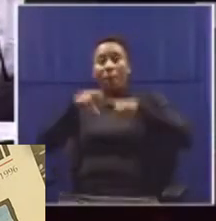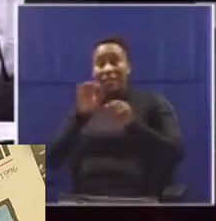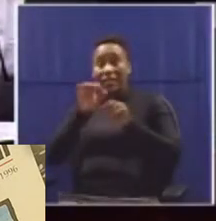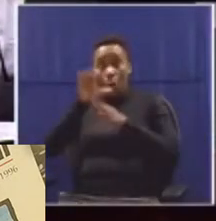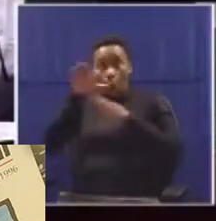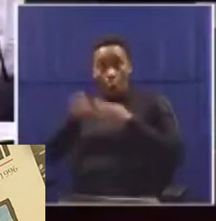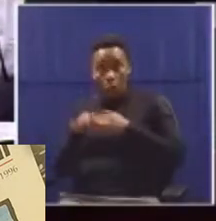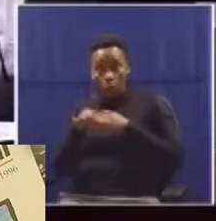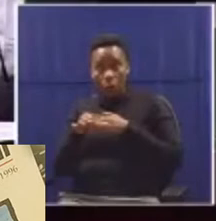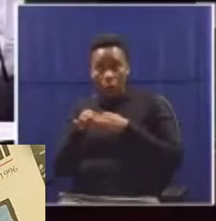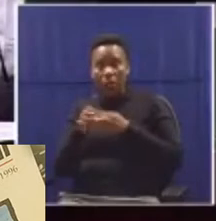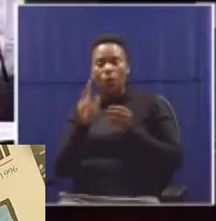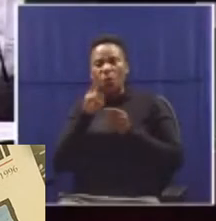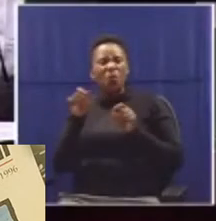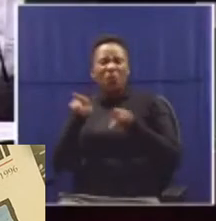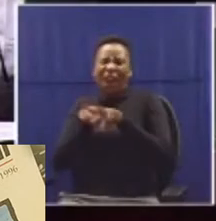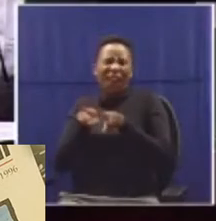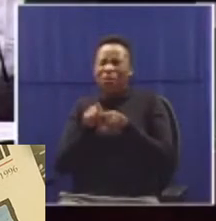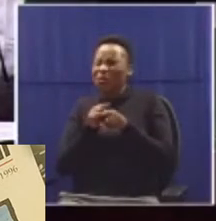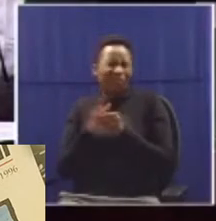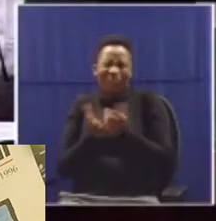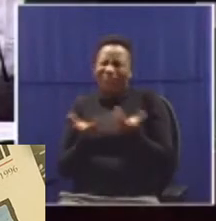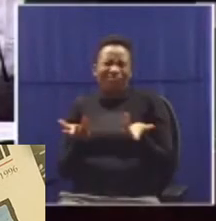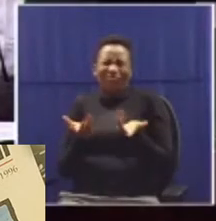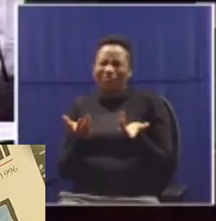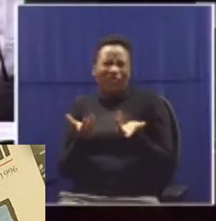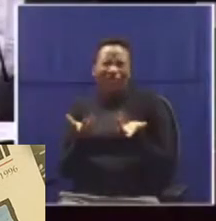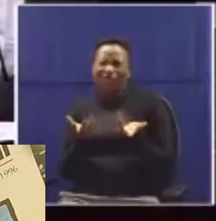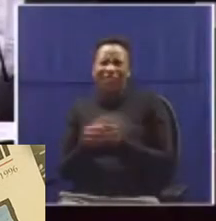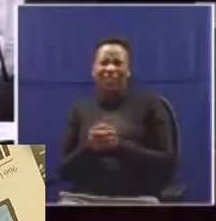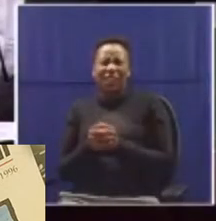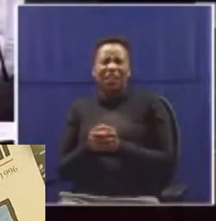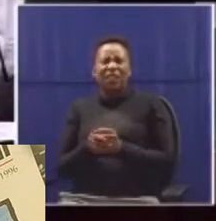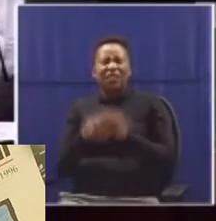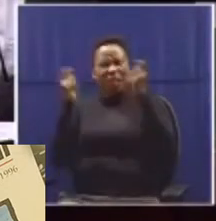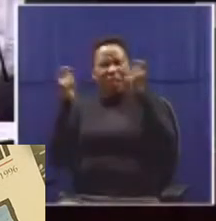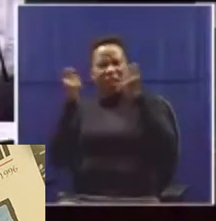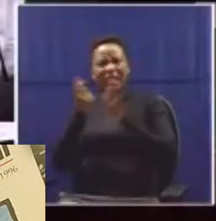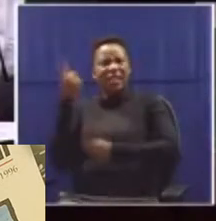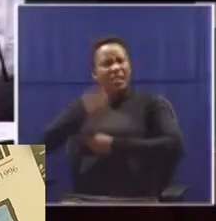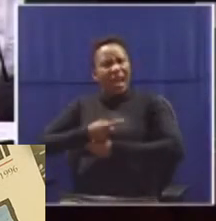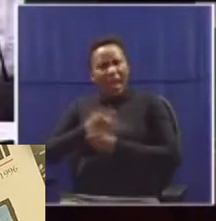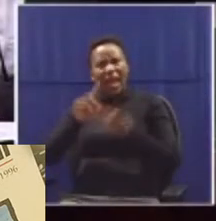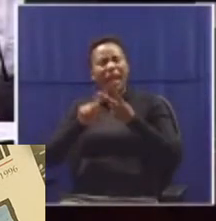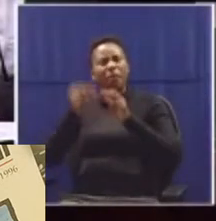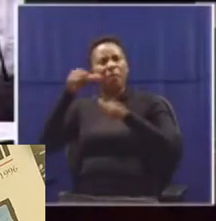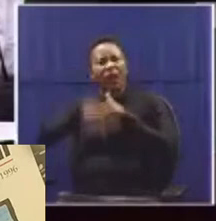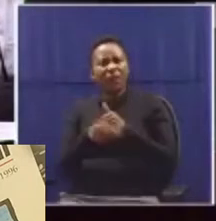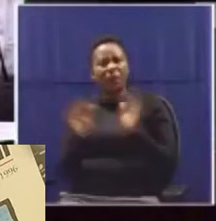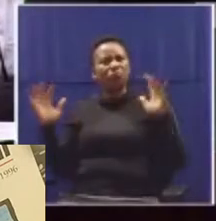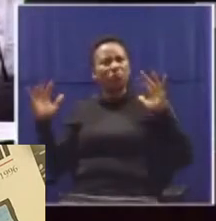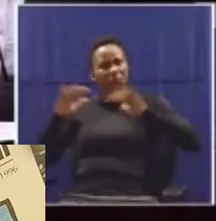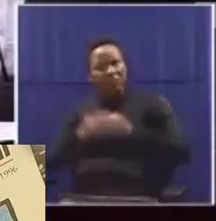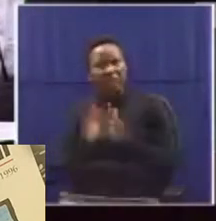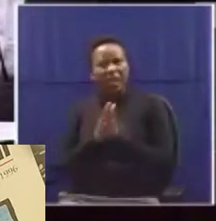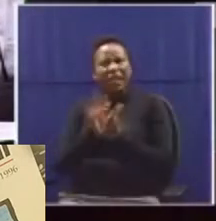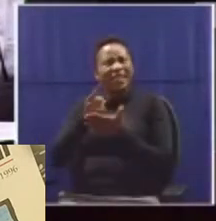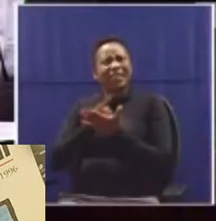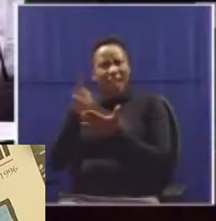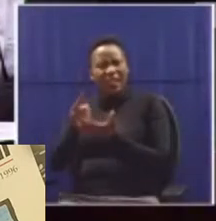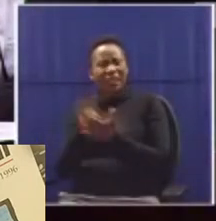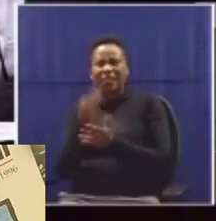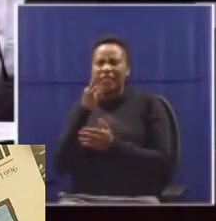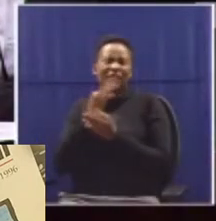therefore seems presumptuous of us to be celebrating Freedom Day and freedom month and Gathering here to discuss consolidating and